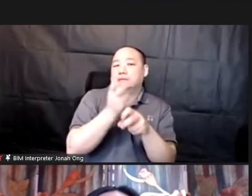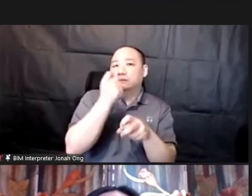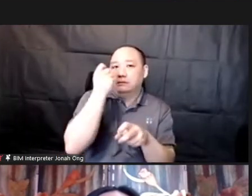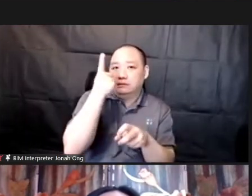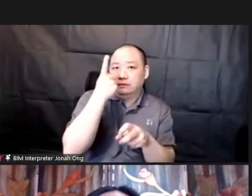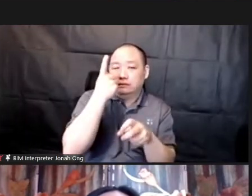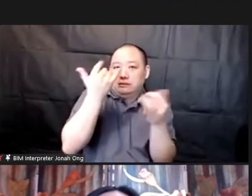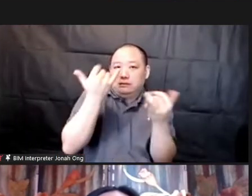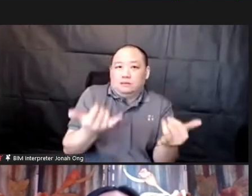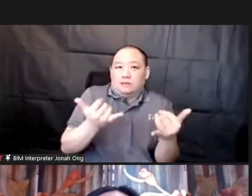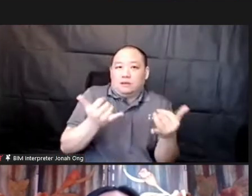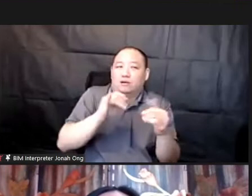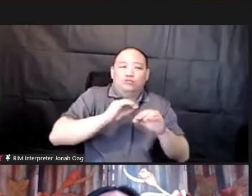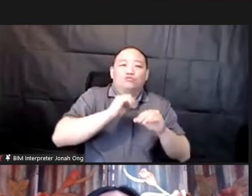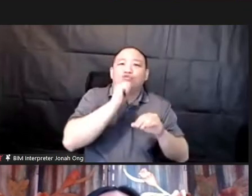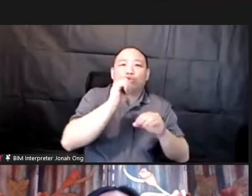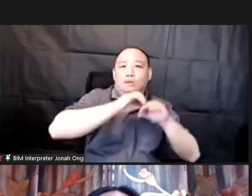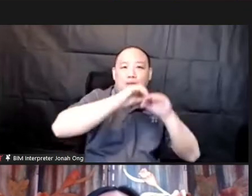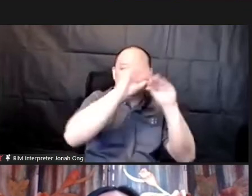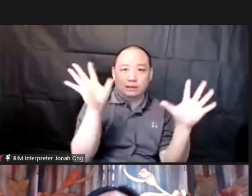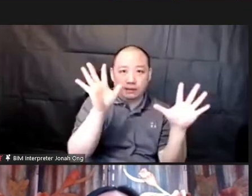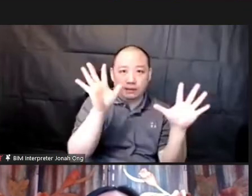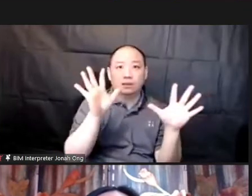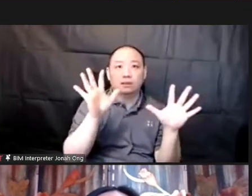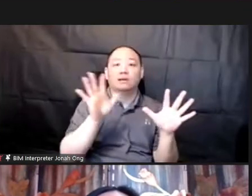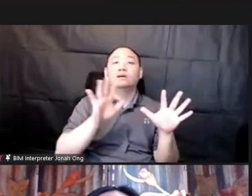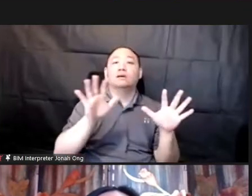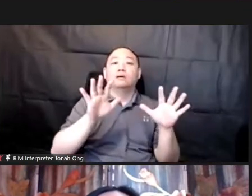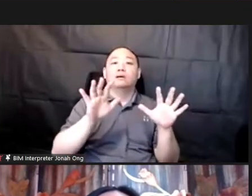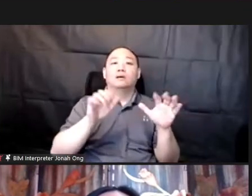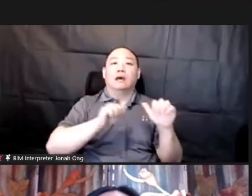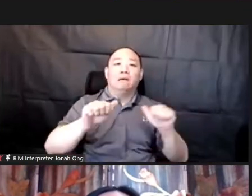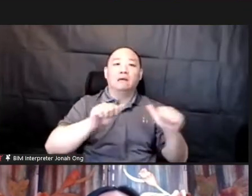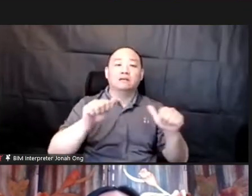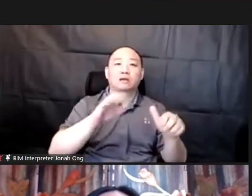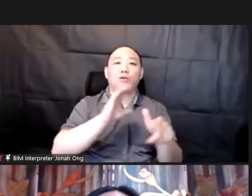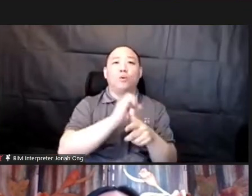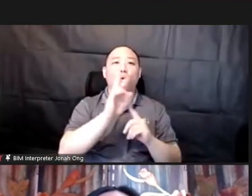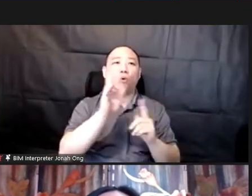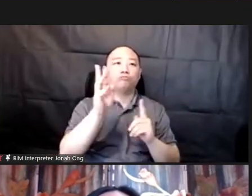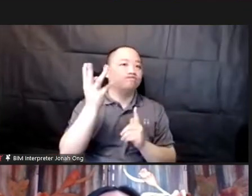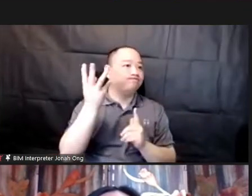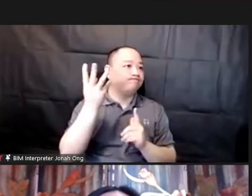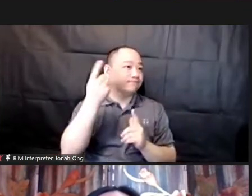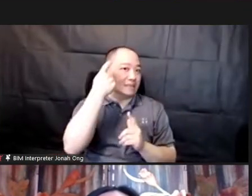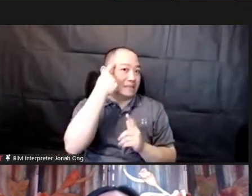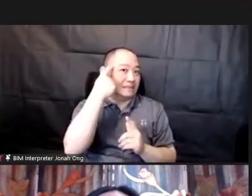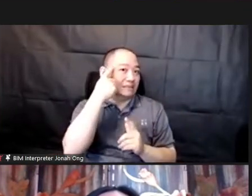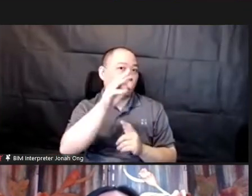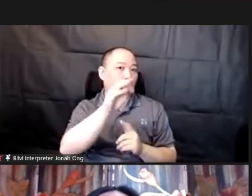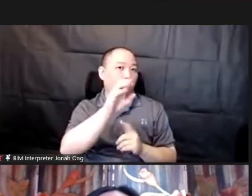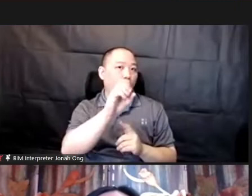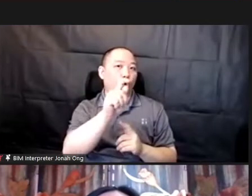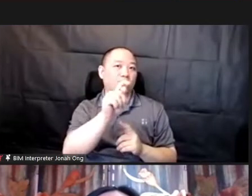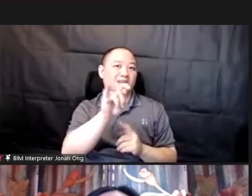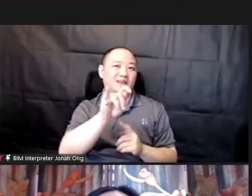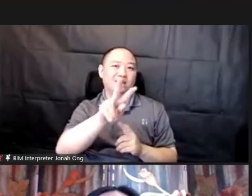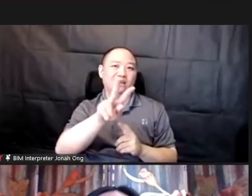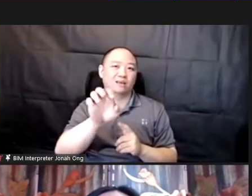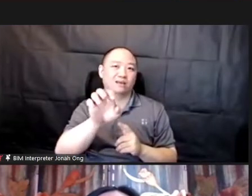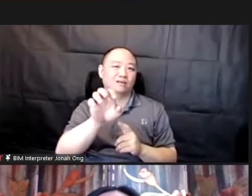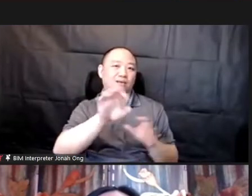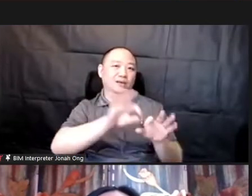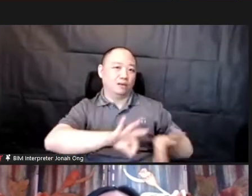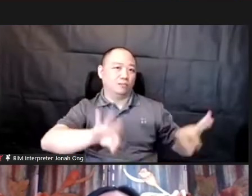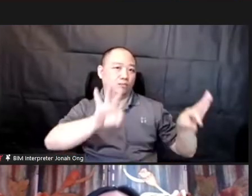today. And I think those affirmative action motives were very much baked in at the time and are still very much important, right?